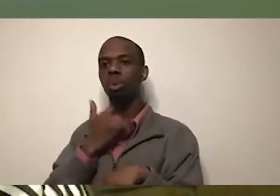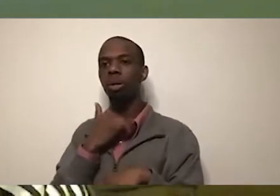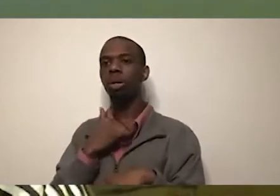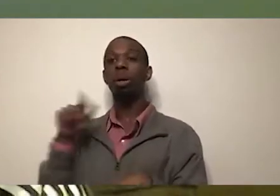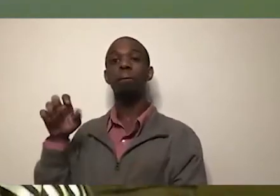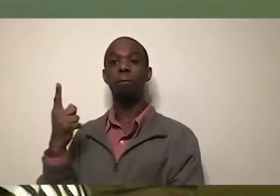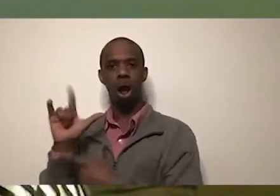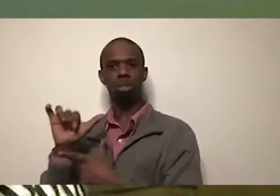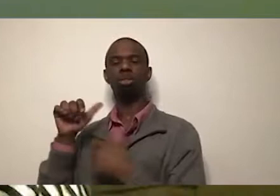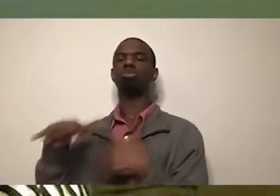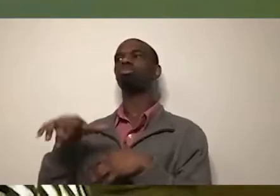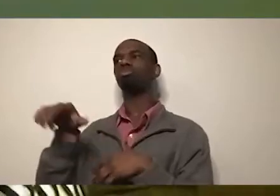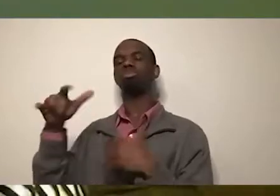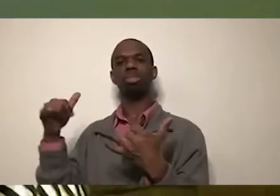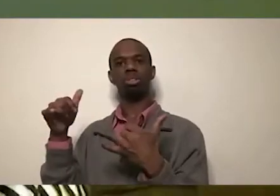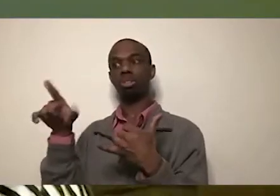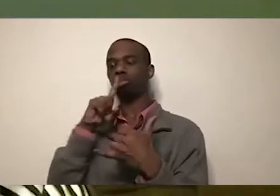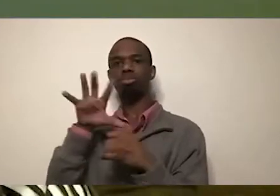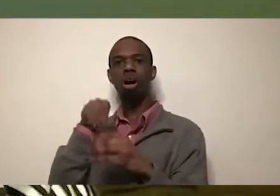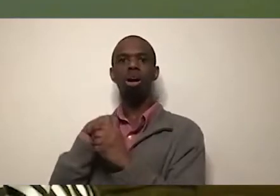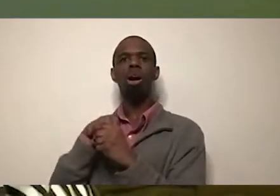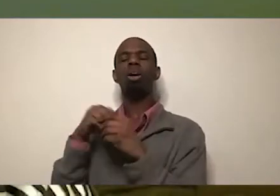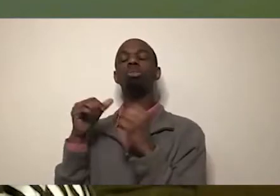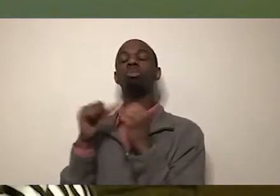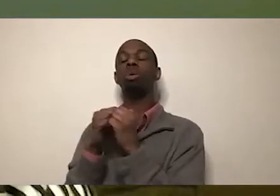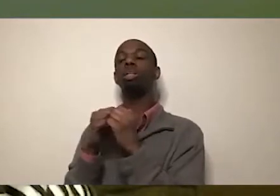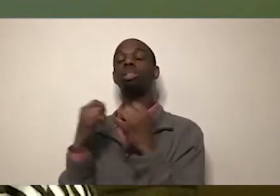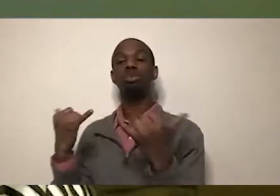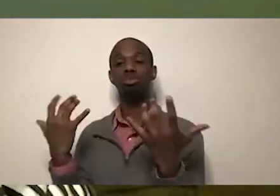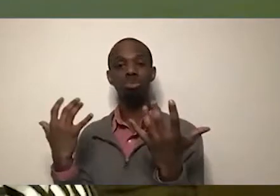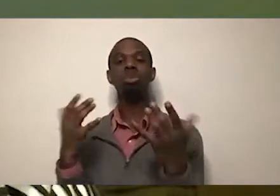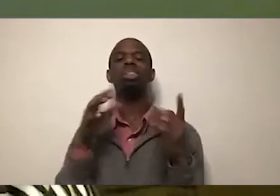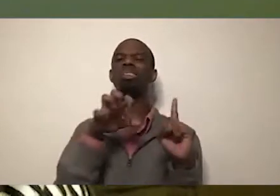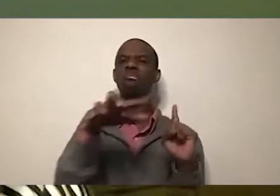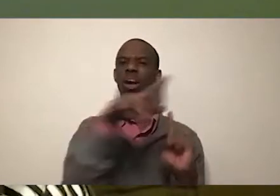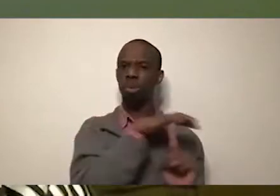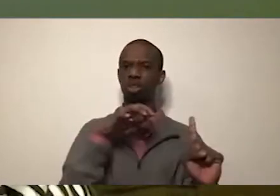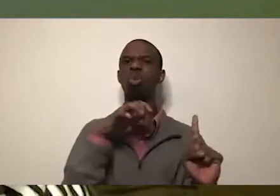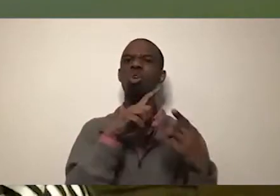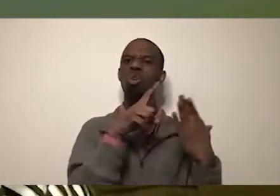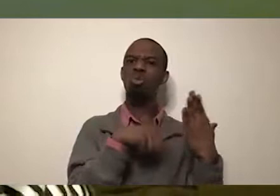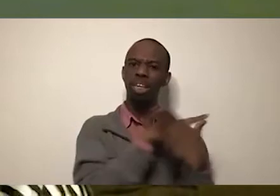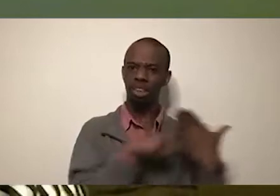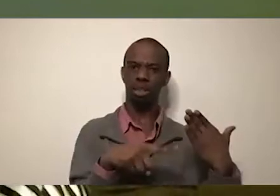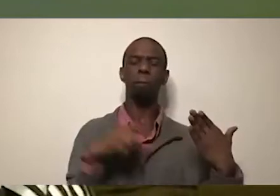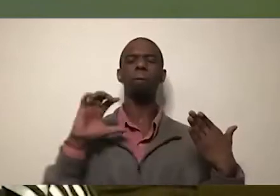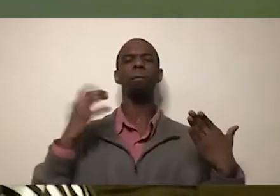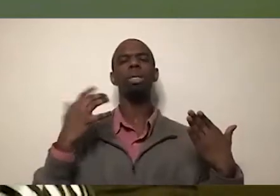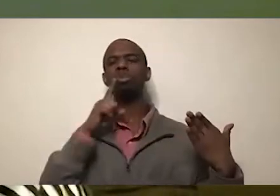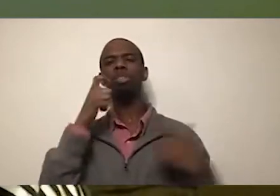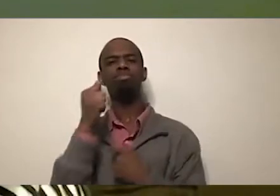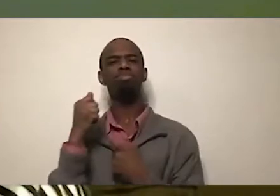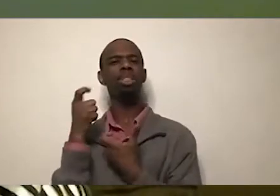about, to share how you got to this place. Can you speak to why you as a writer are